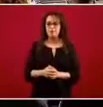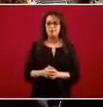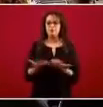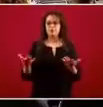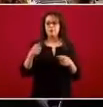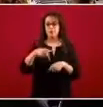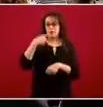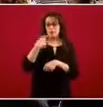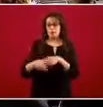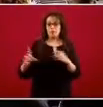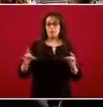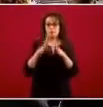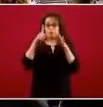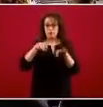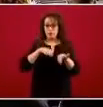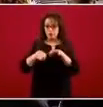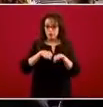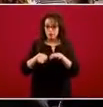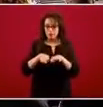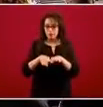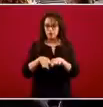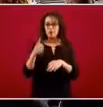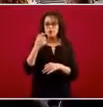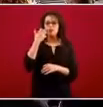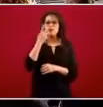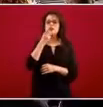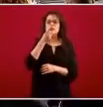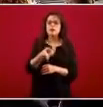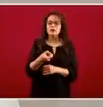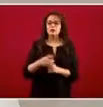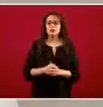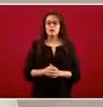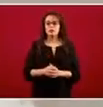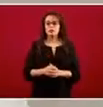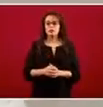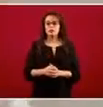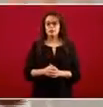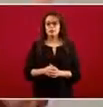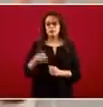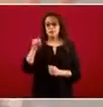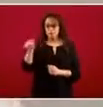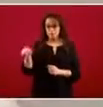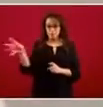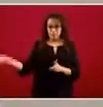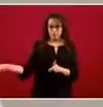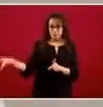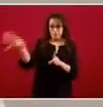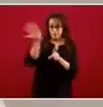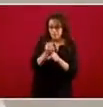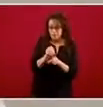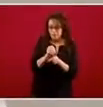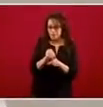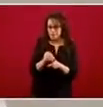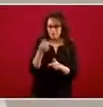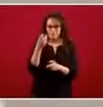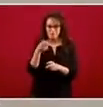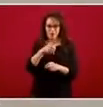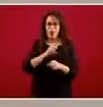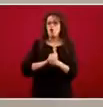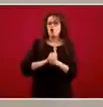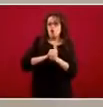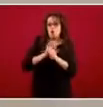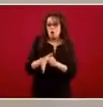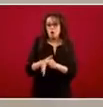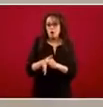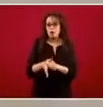law stipulates, an occupational hazard will be determined if the